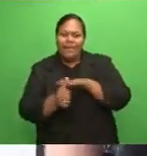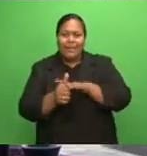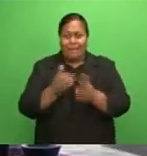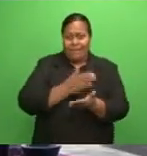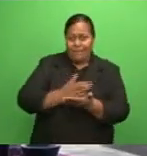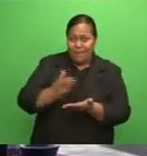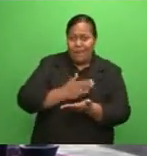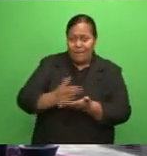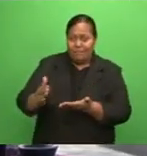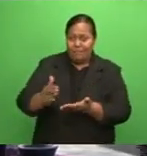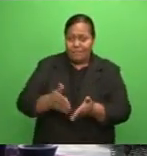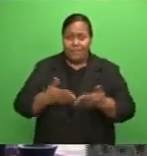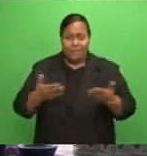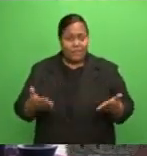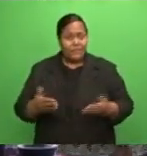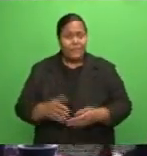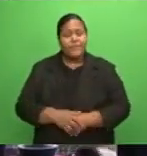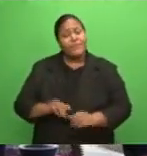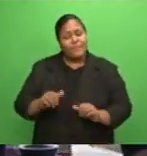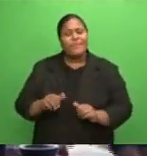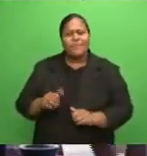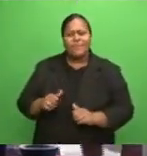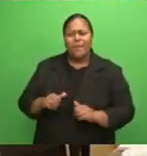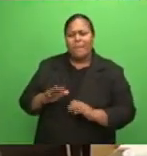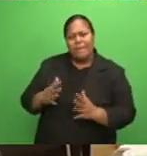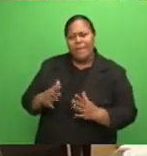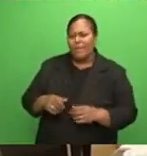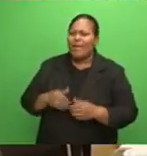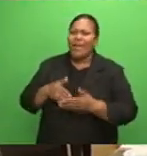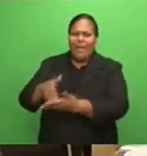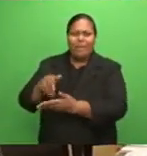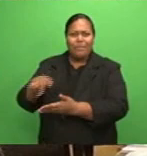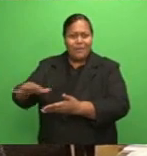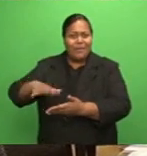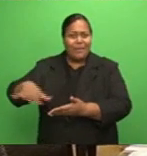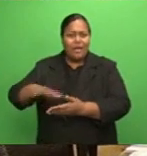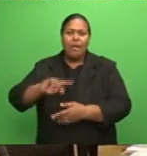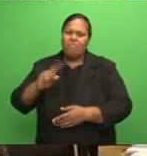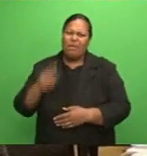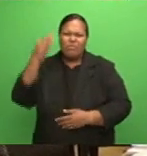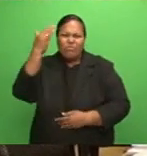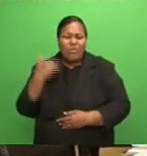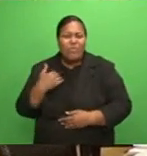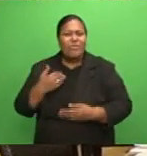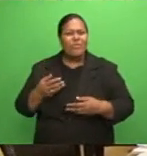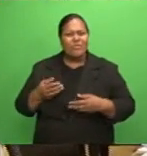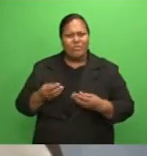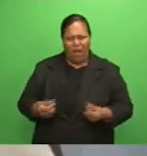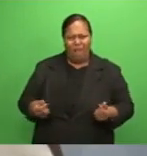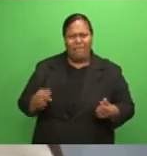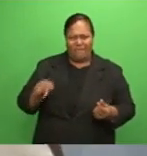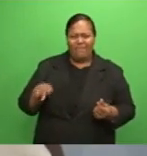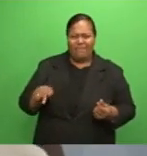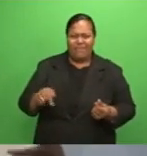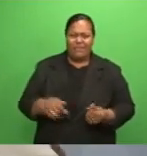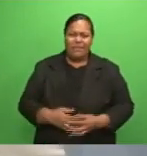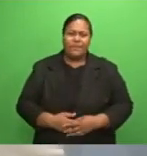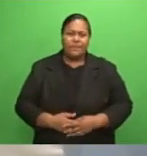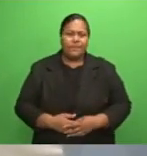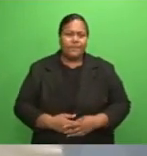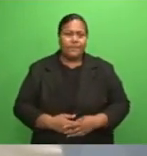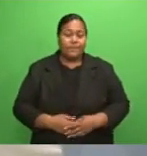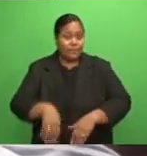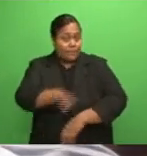probably great for them, but it's also a short-term solution for them as well. Prime Minister